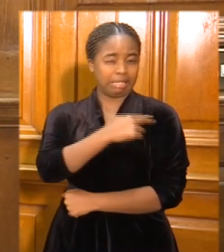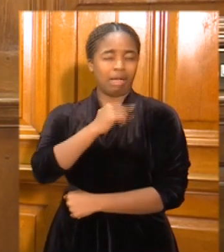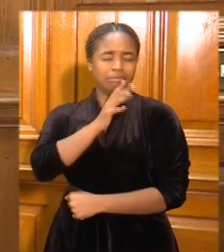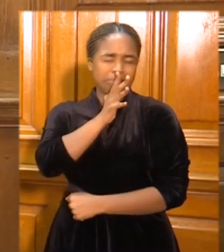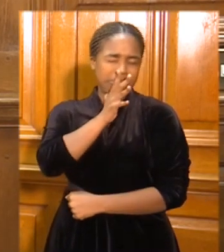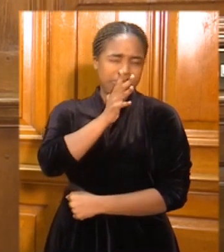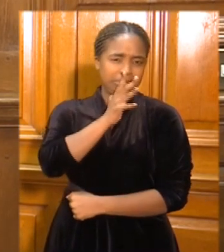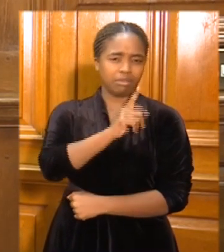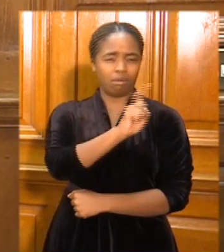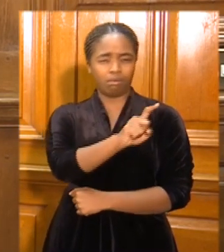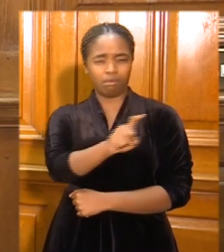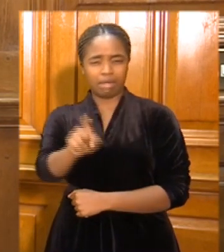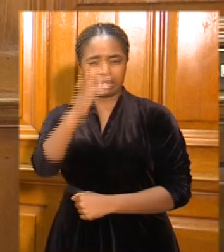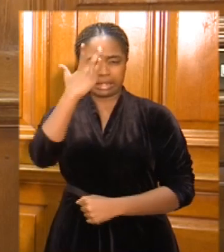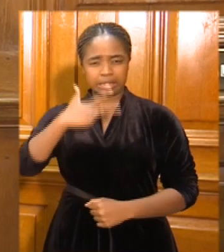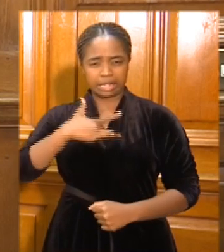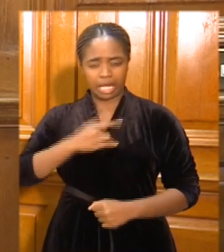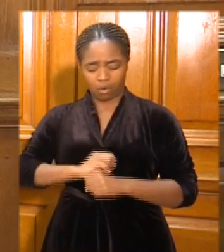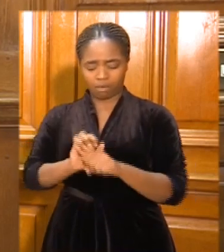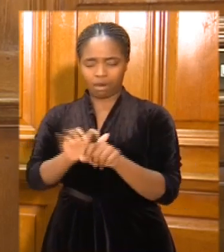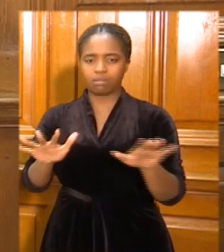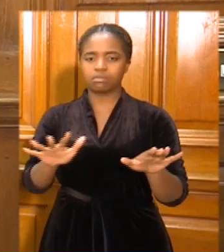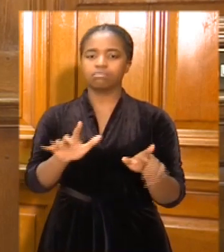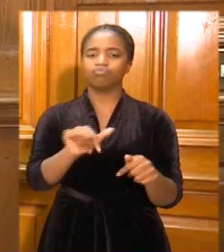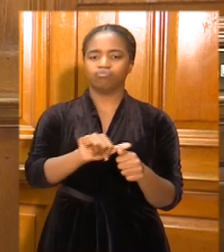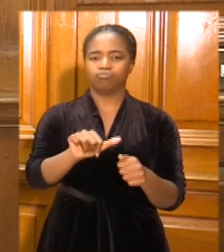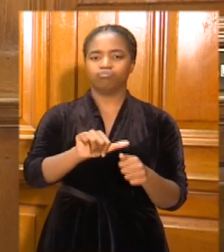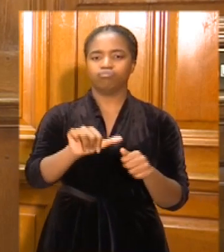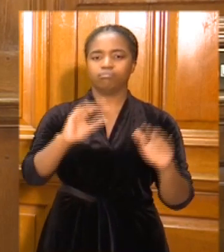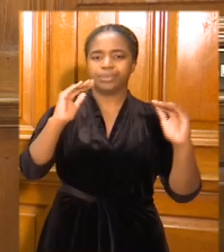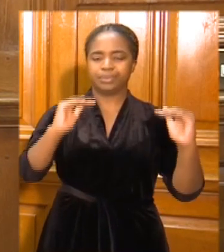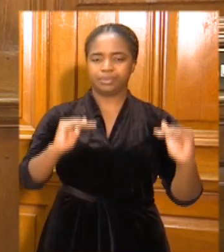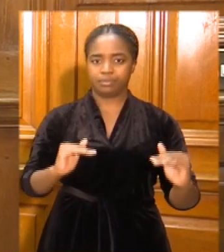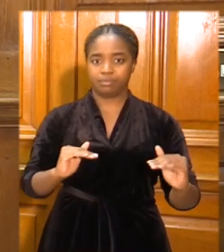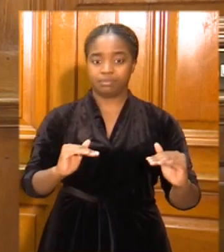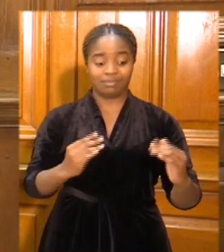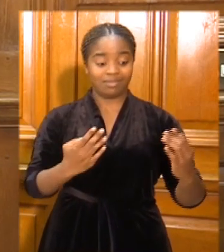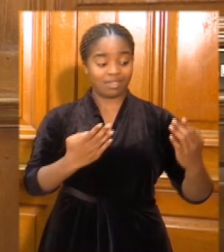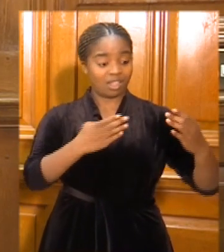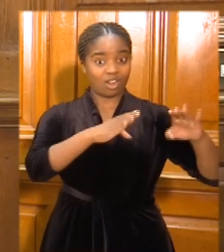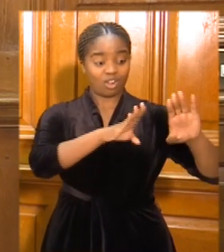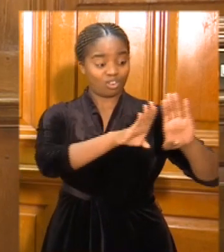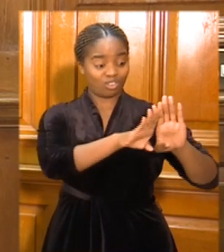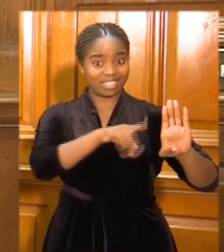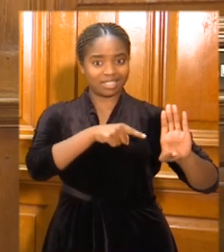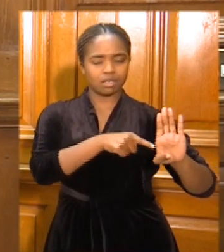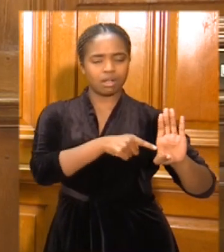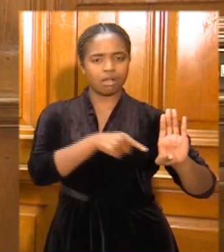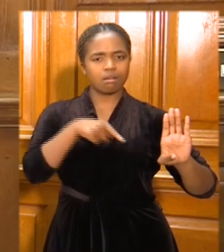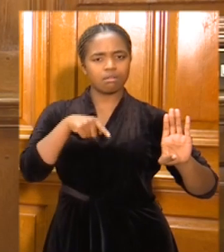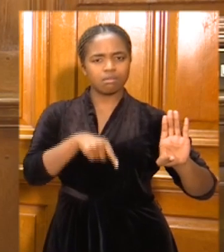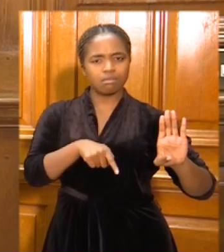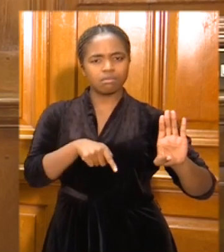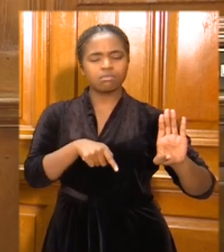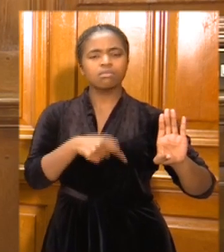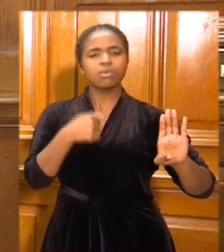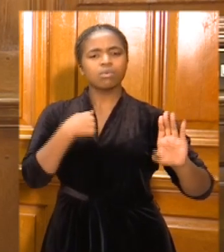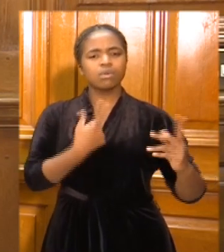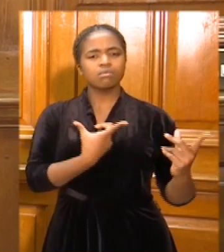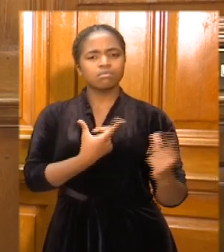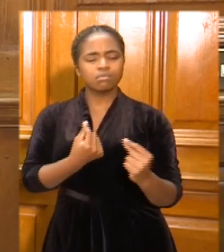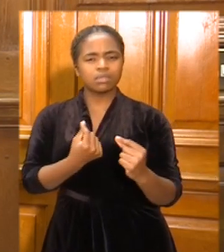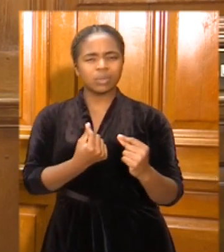overwhelmed. We have used the time during the lockdown to build up an extensive public